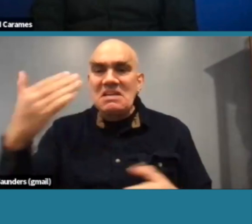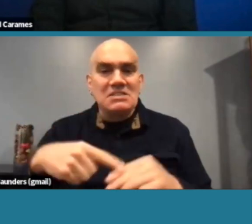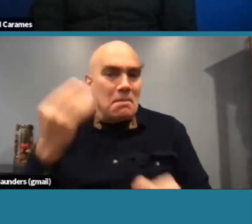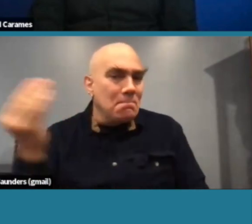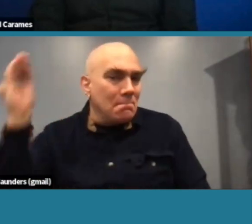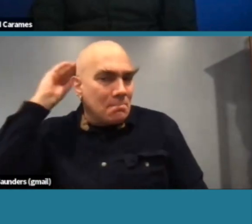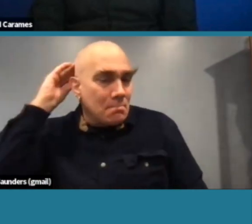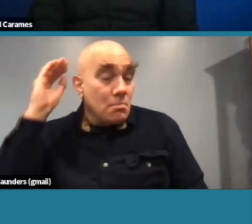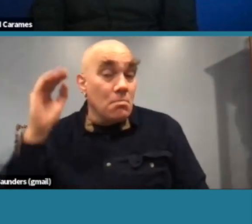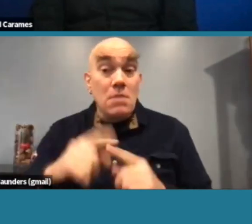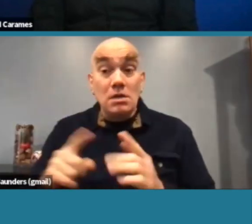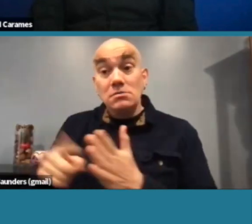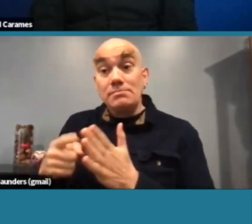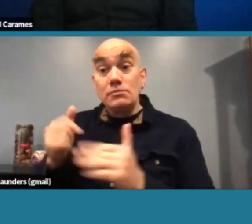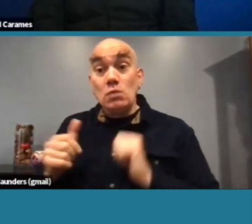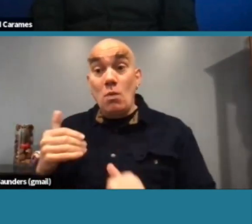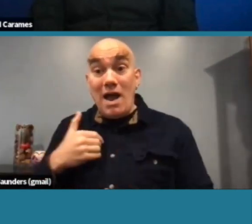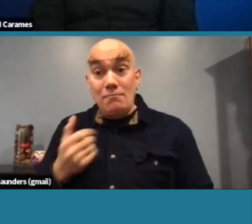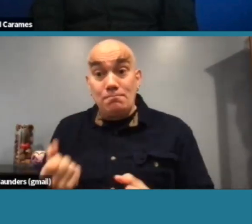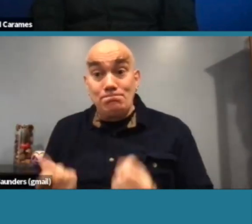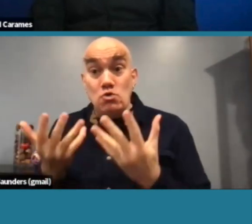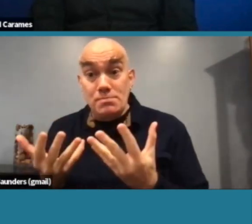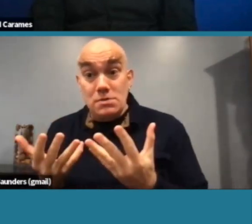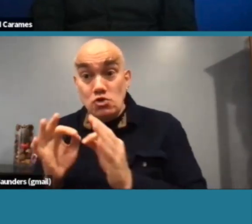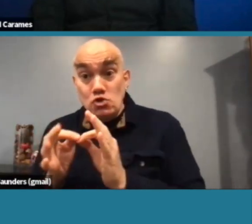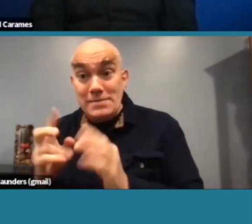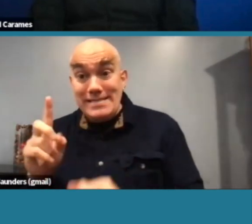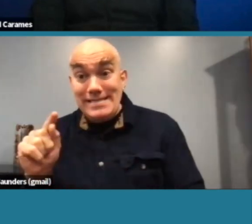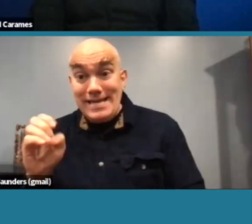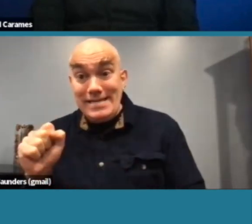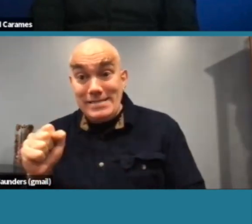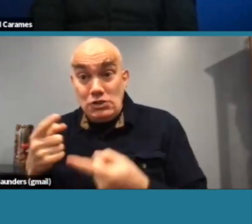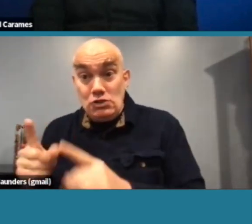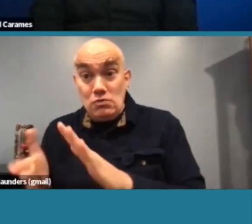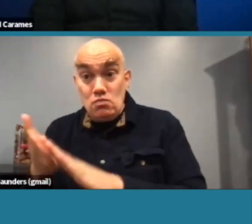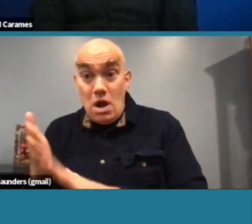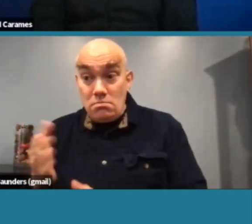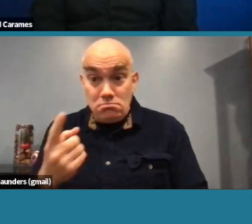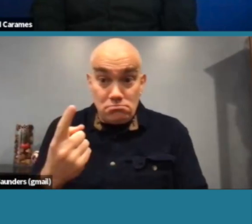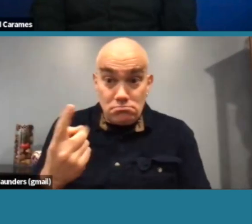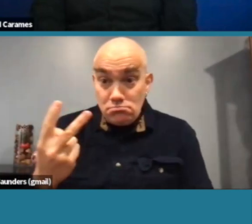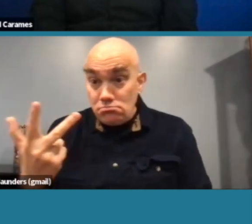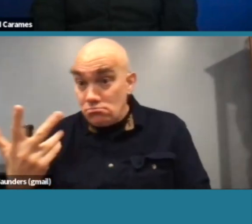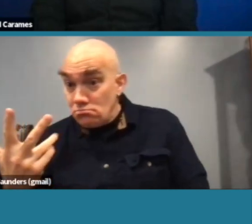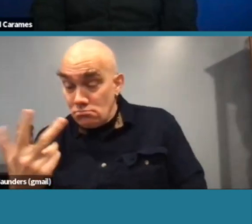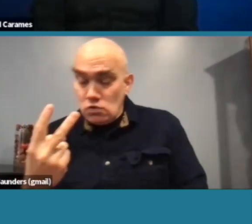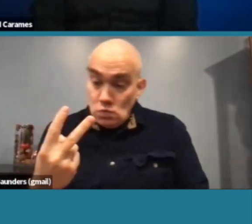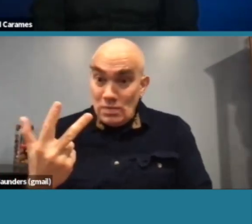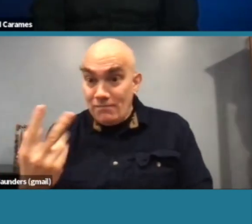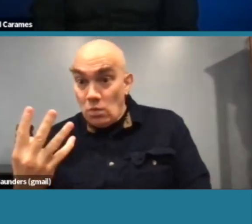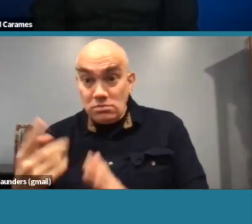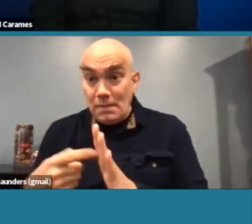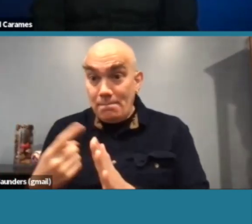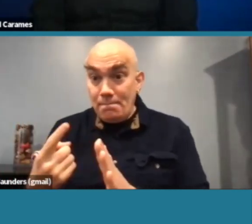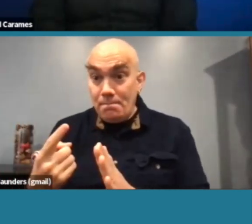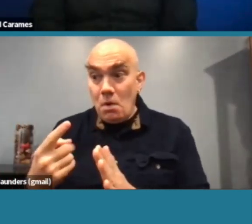to provide that feedback. And it's just something they can keep in their mind for maybe next time they interpret that show. For shows that have multiple